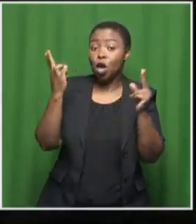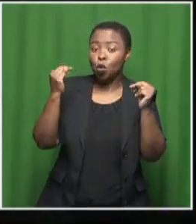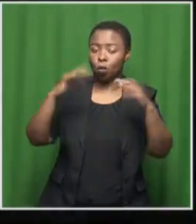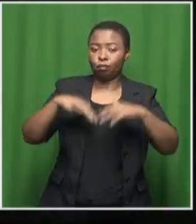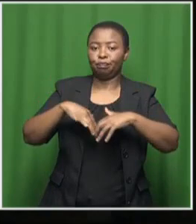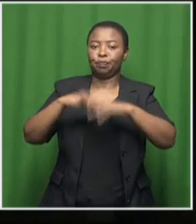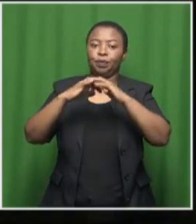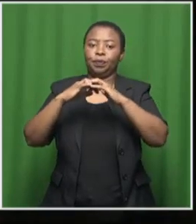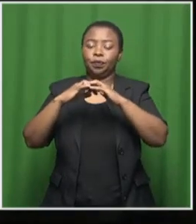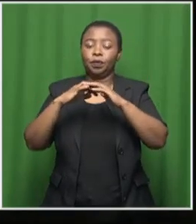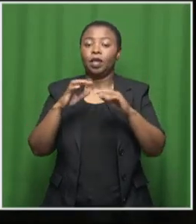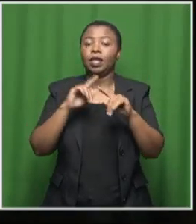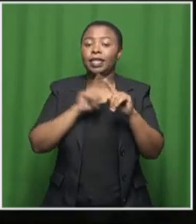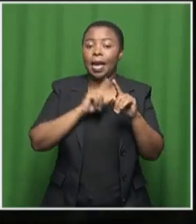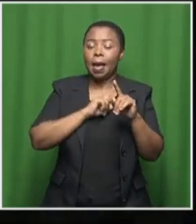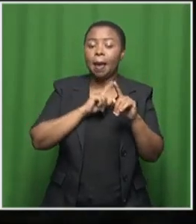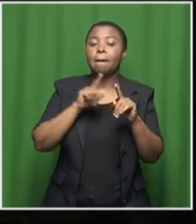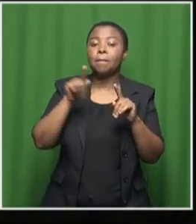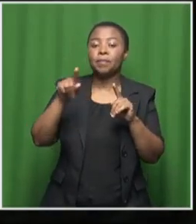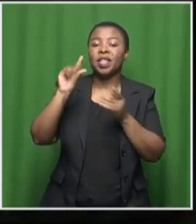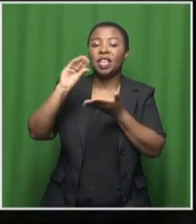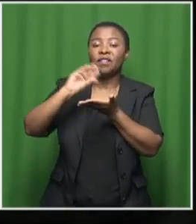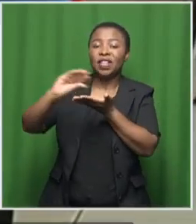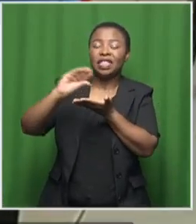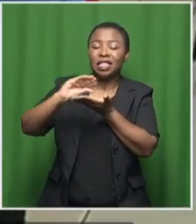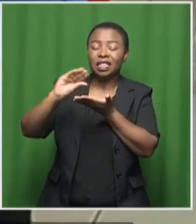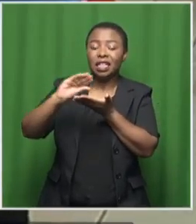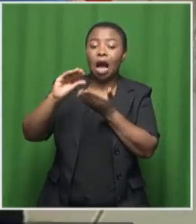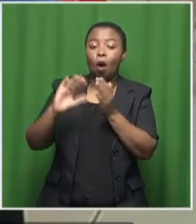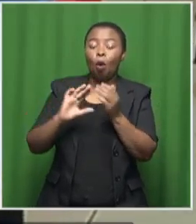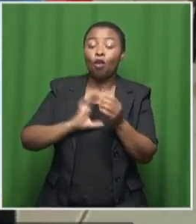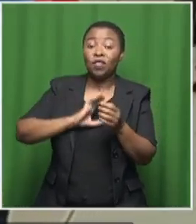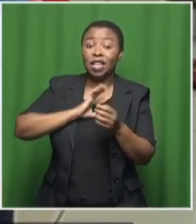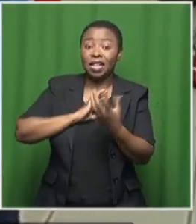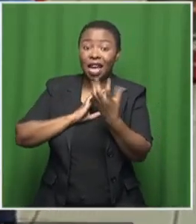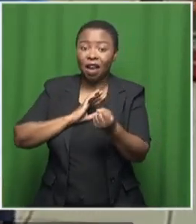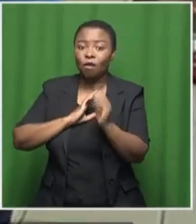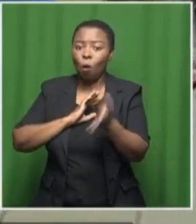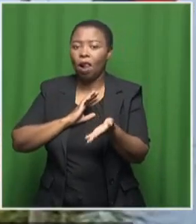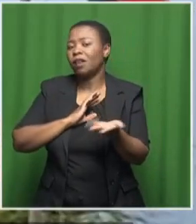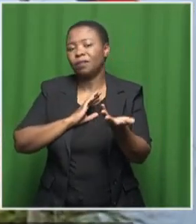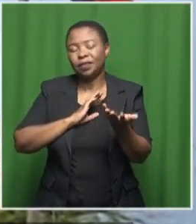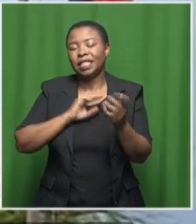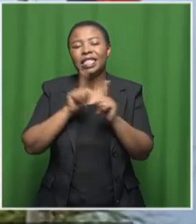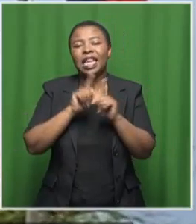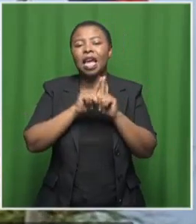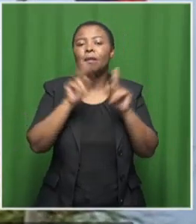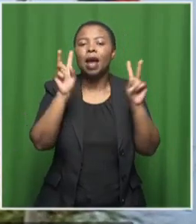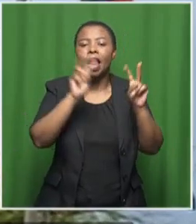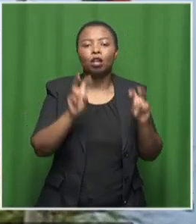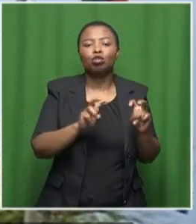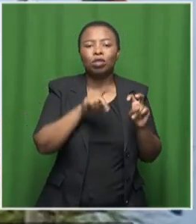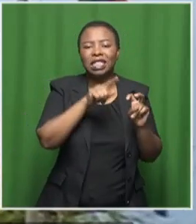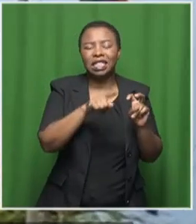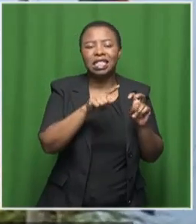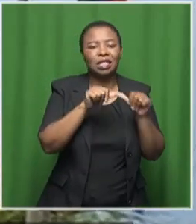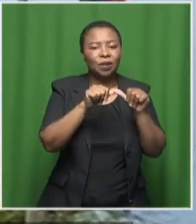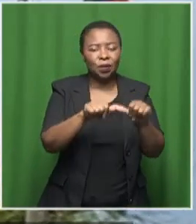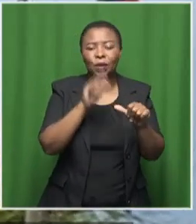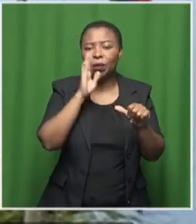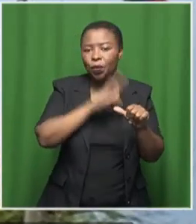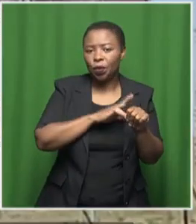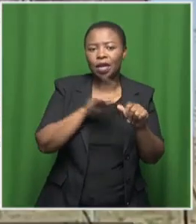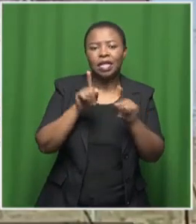will likely dampen investor confidence, adding to the challenges brought about by the electricity supply constraints and inefficient